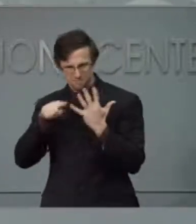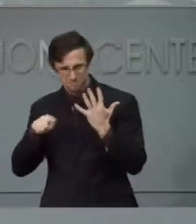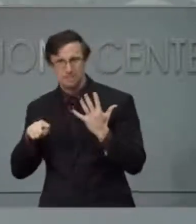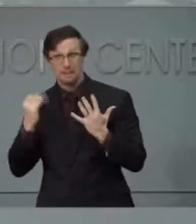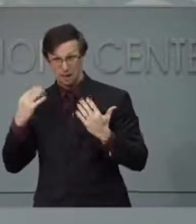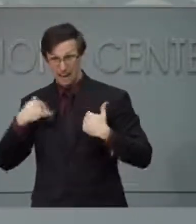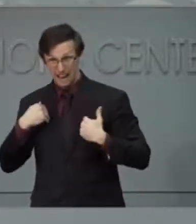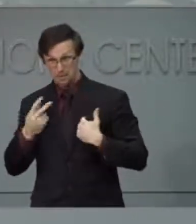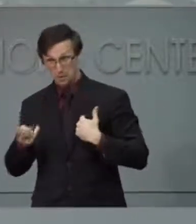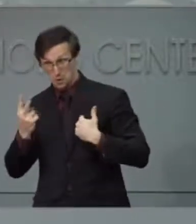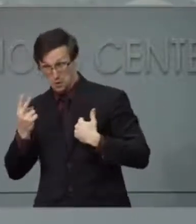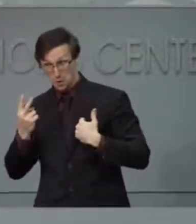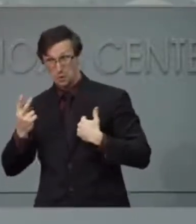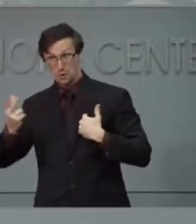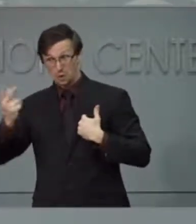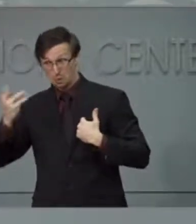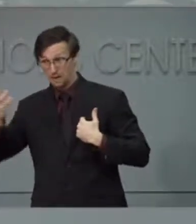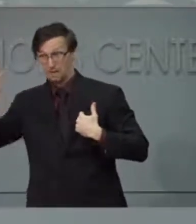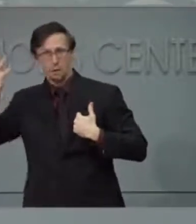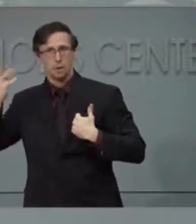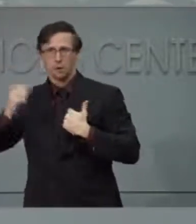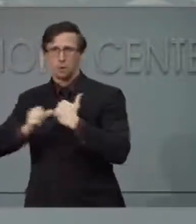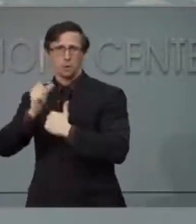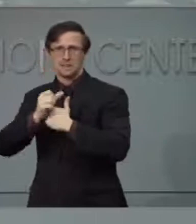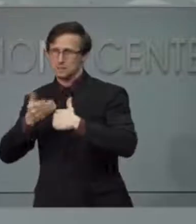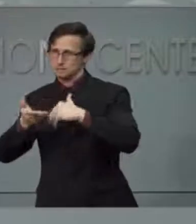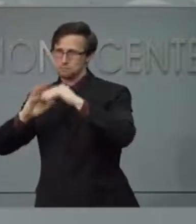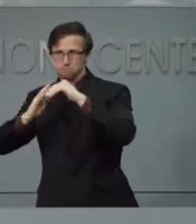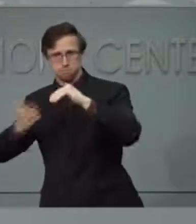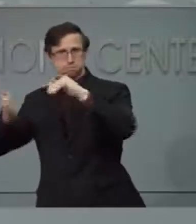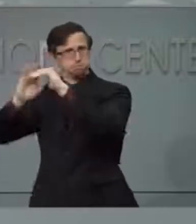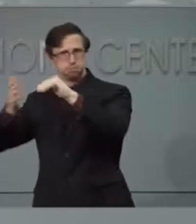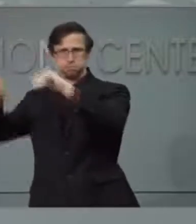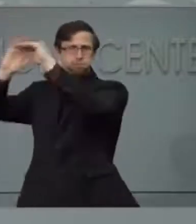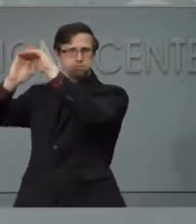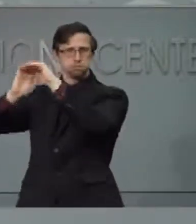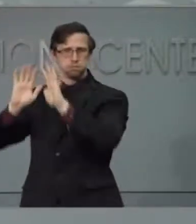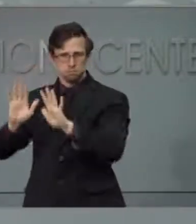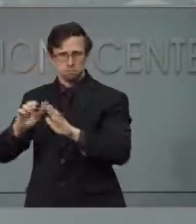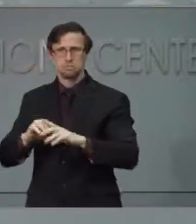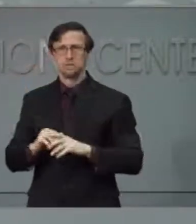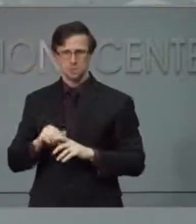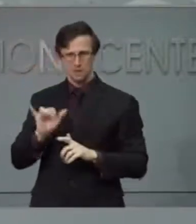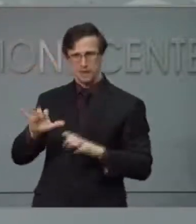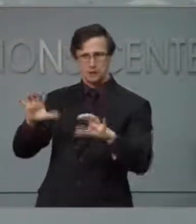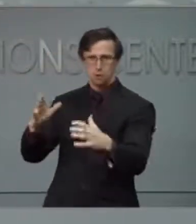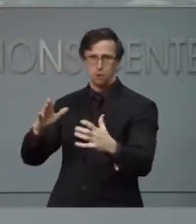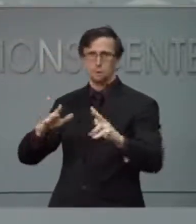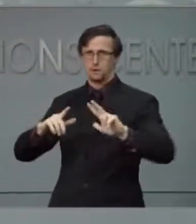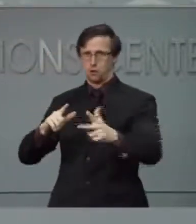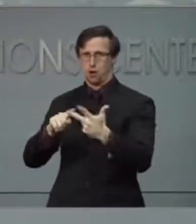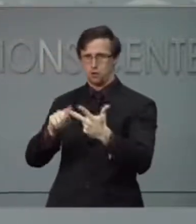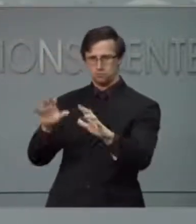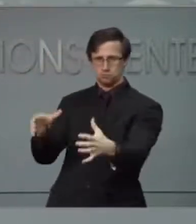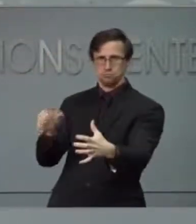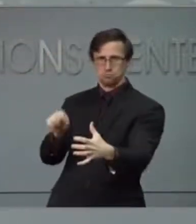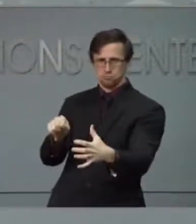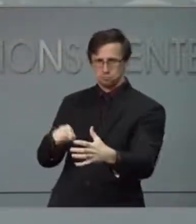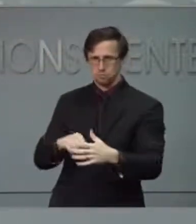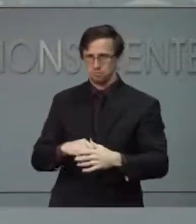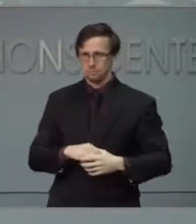have 2 or more of them, it puts you at a lot more risk for having a bad outcome from COVID. So that's the next group we want to get